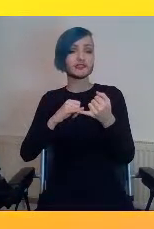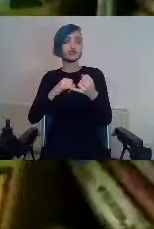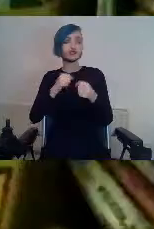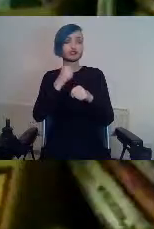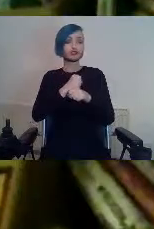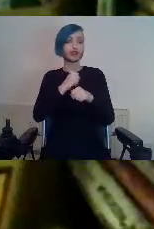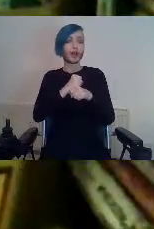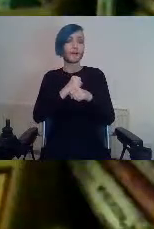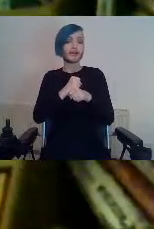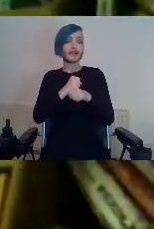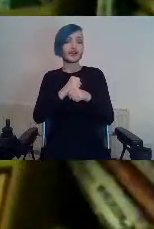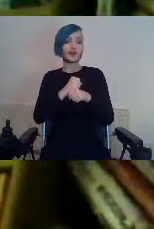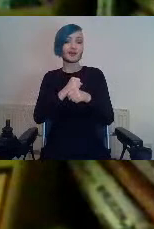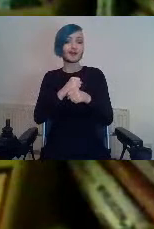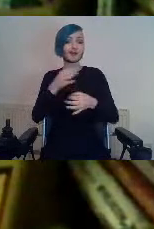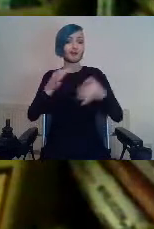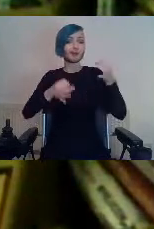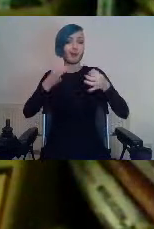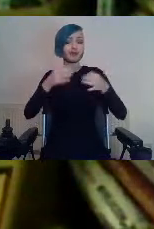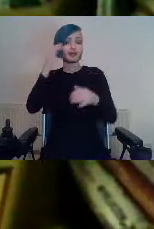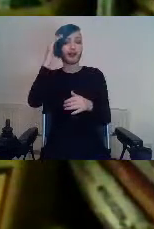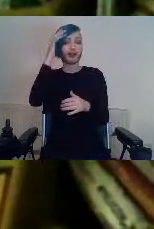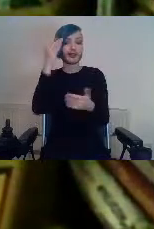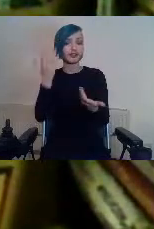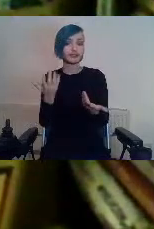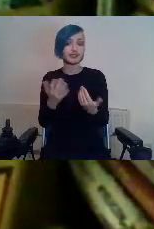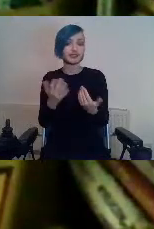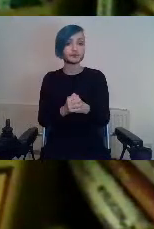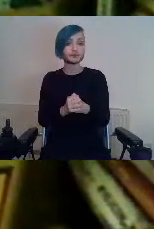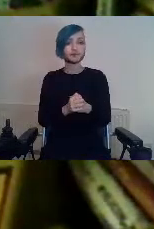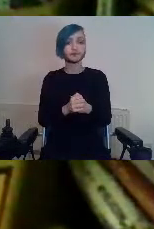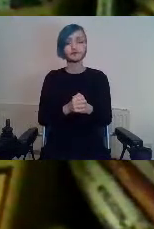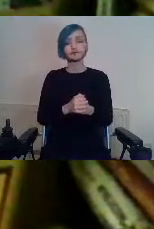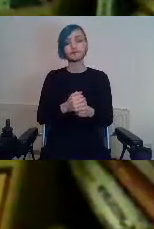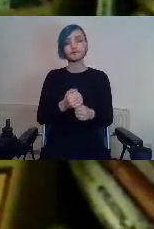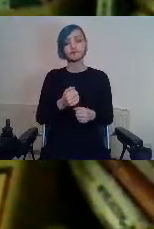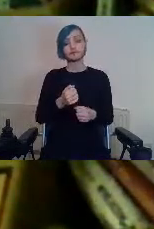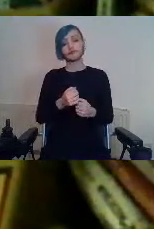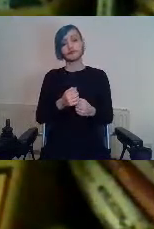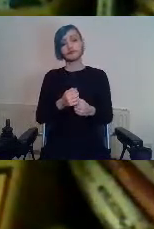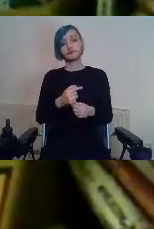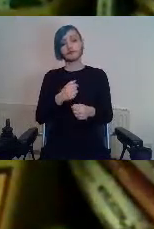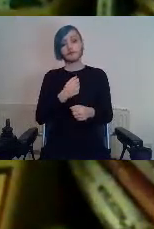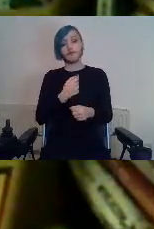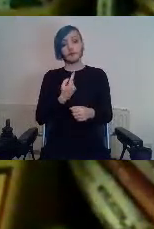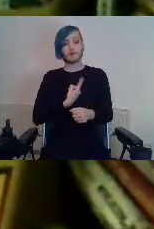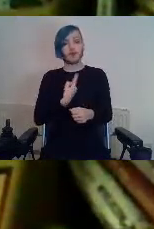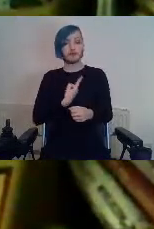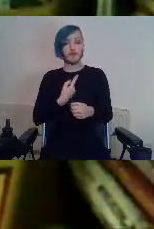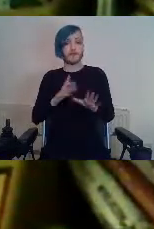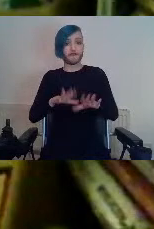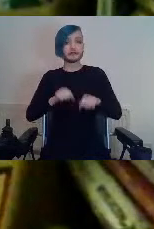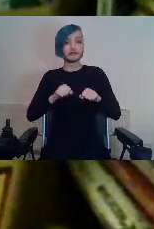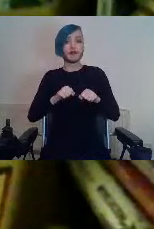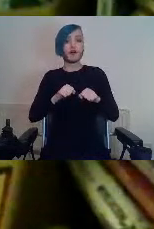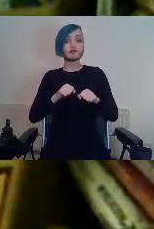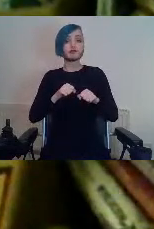I started my actions as the LGBT ally